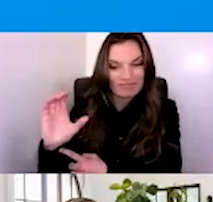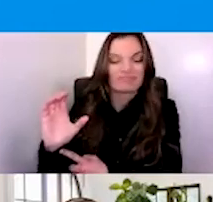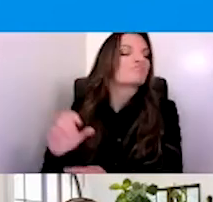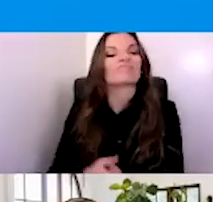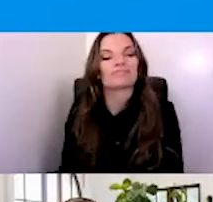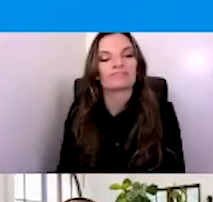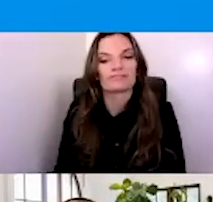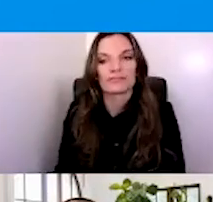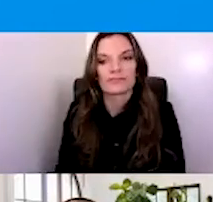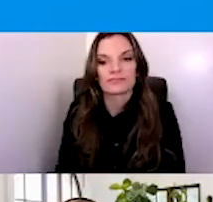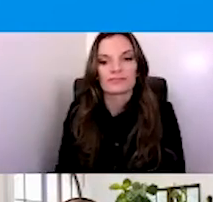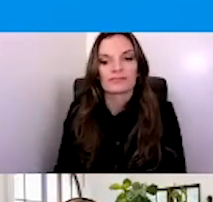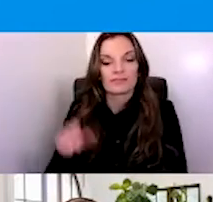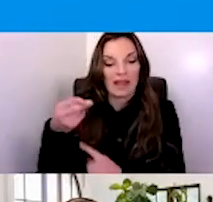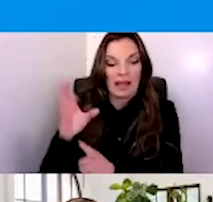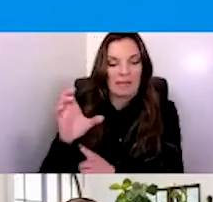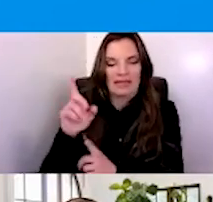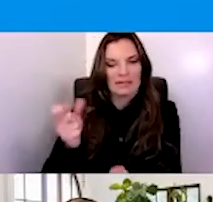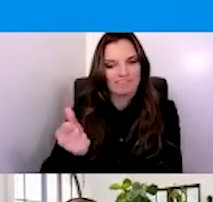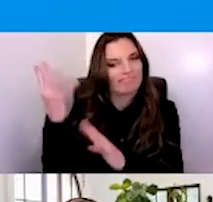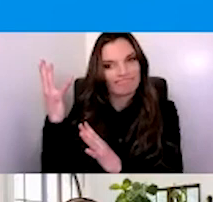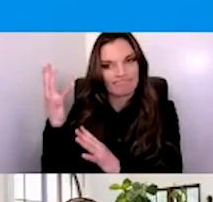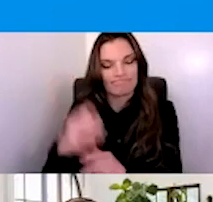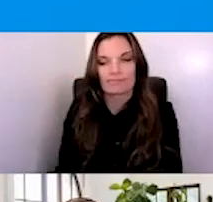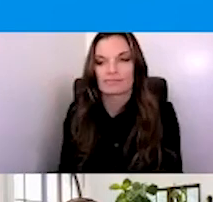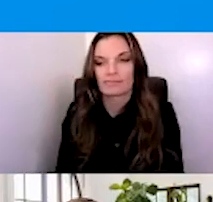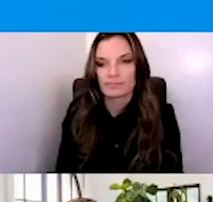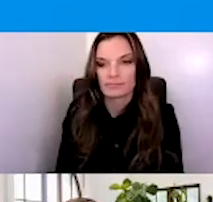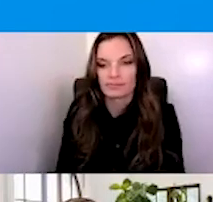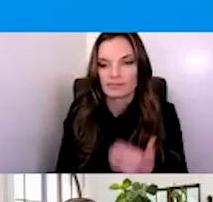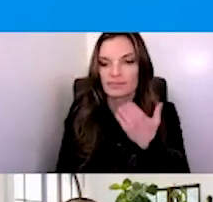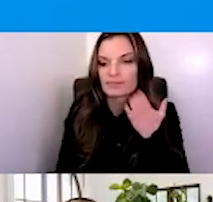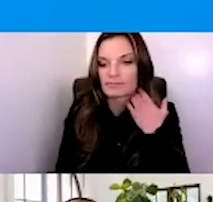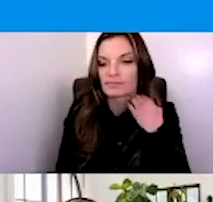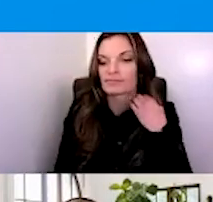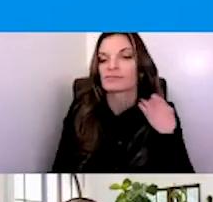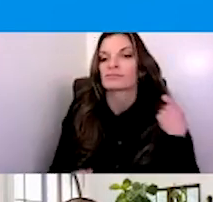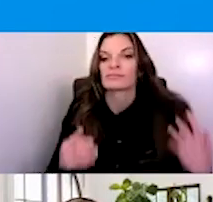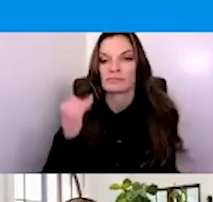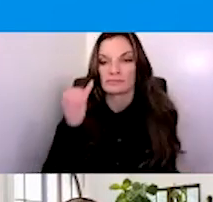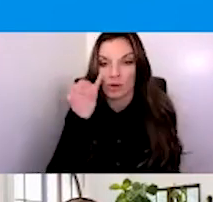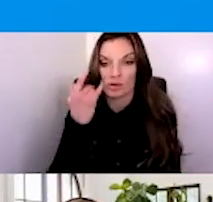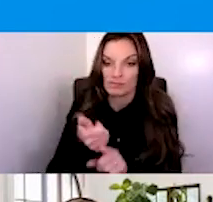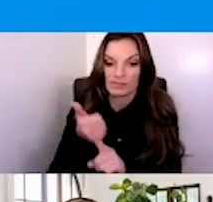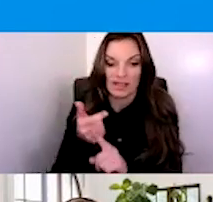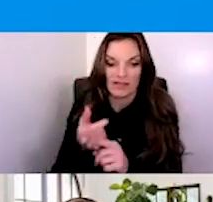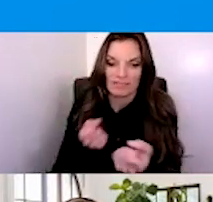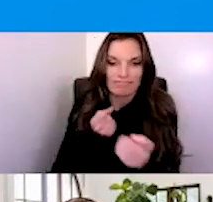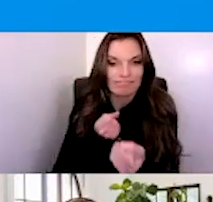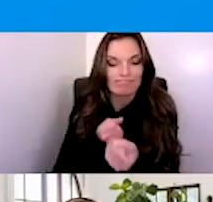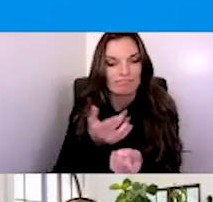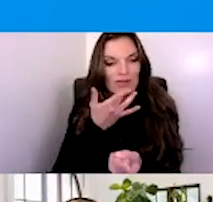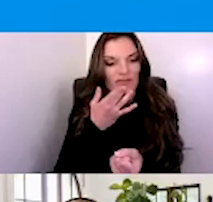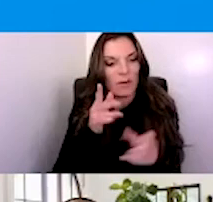on updating those, but recognizing that even if you are a strong advocate for person first language and